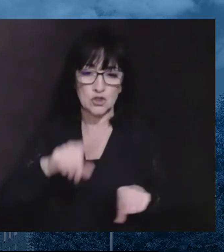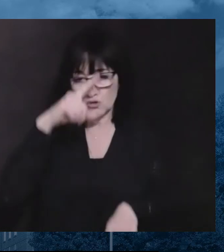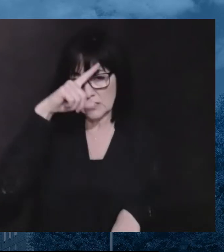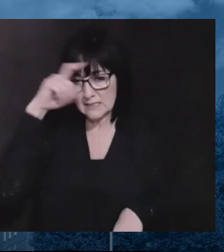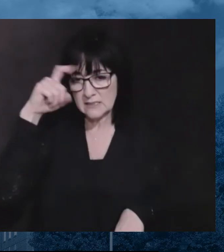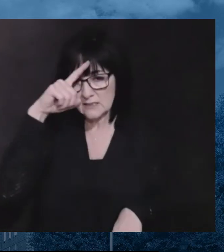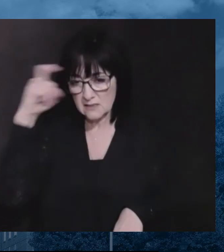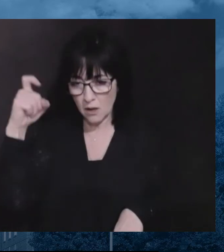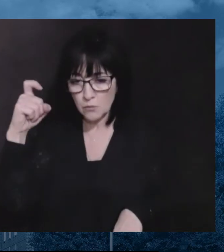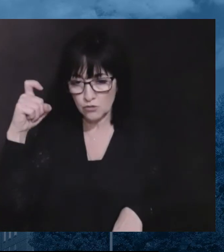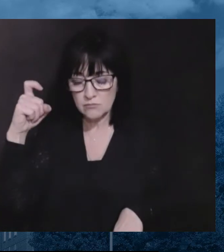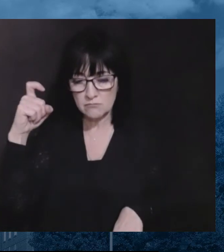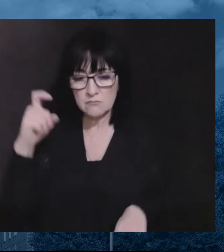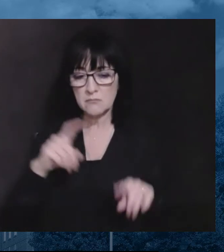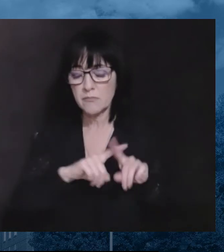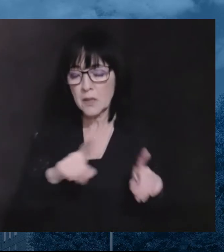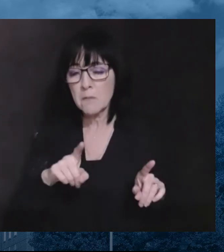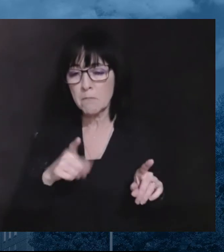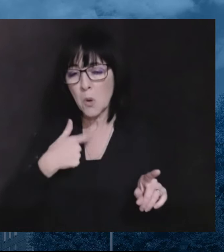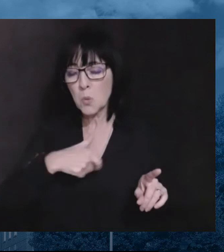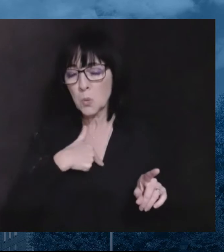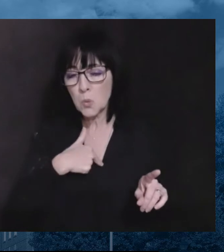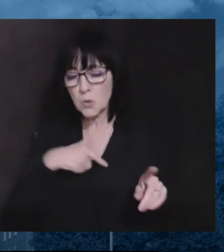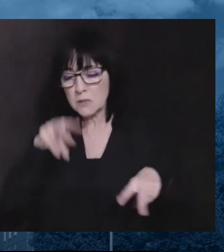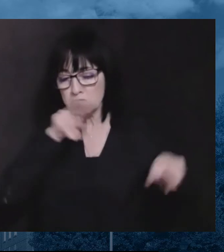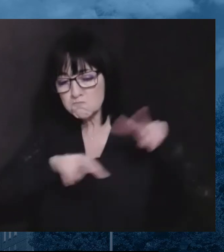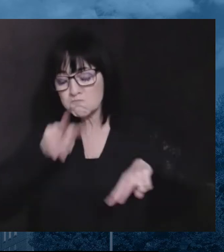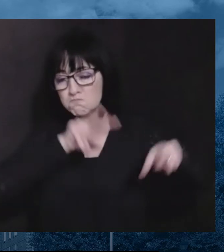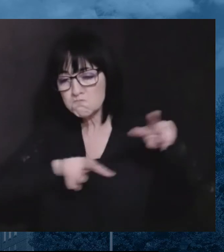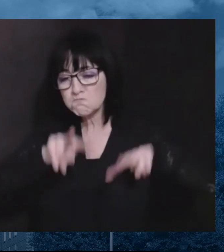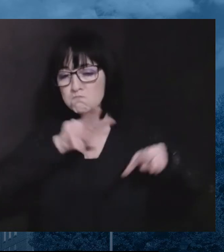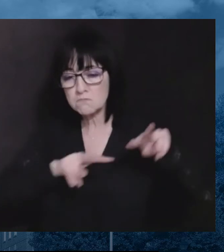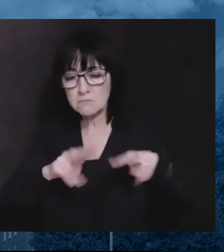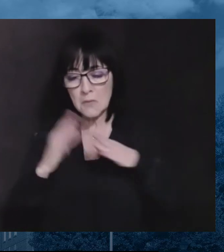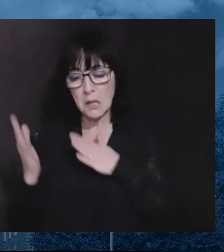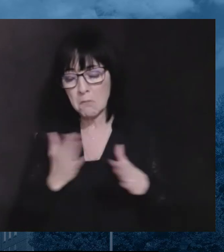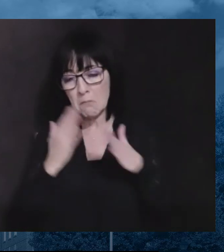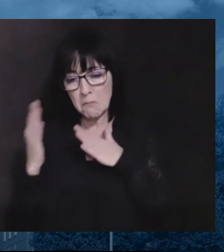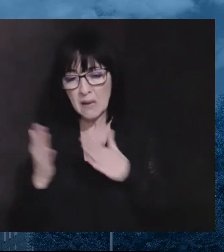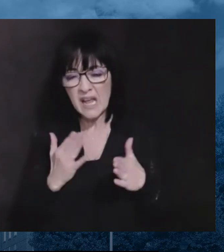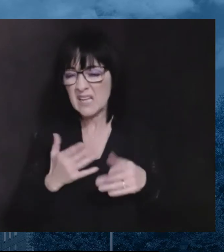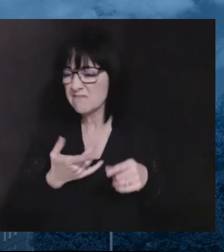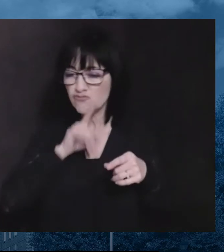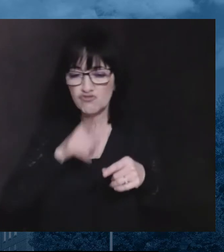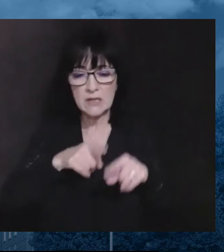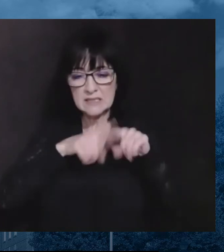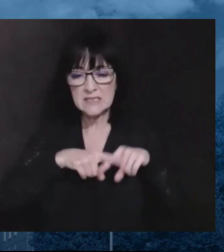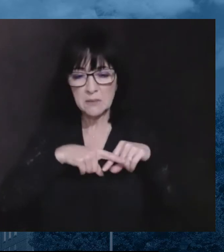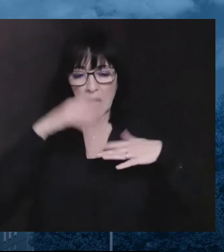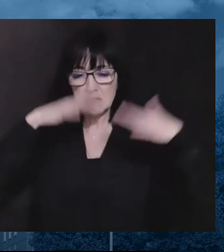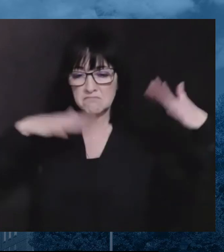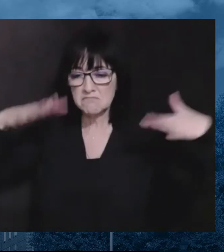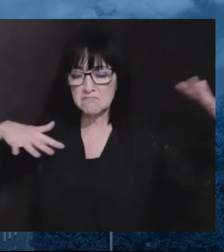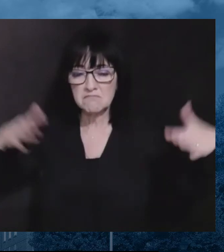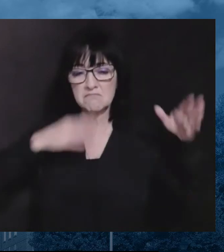learning and how we're going to approach it. And it will vary a little bit differently, district by district, charter school by charter school.